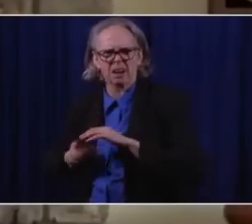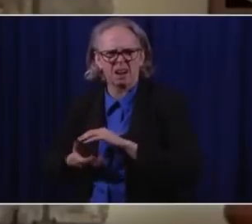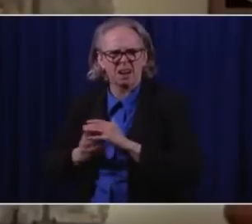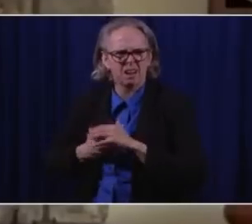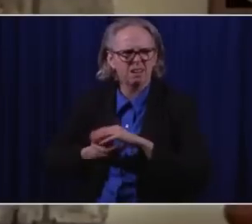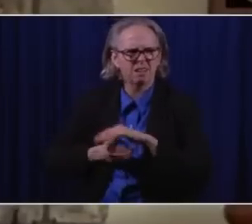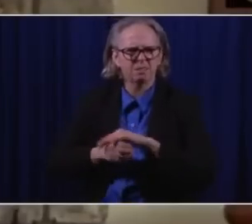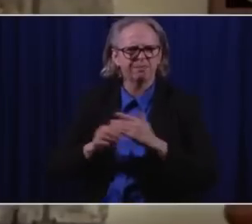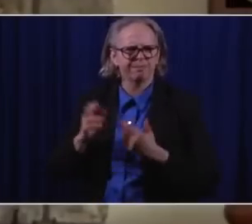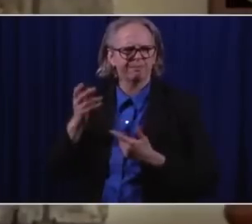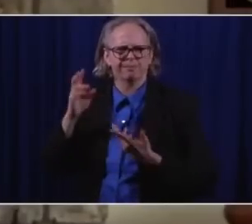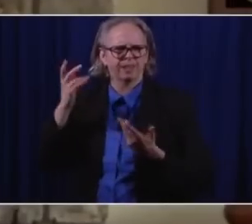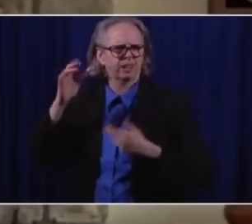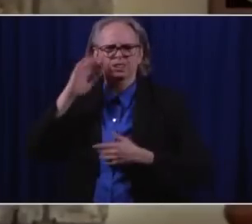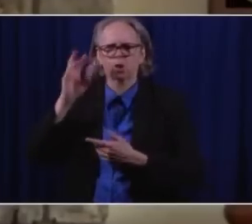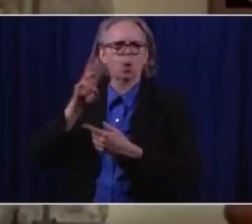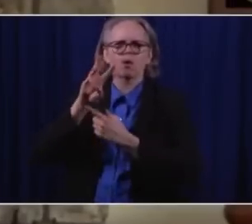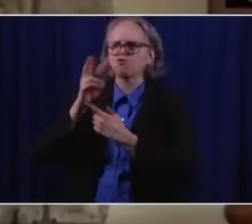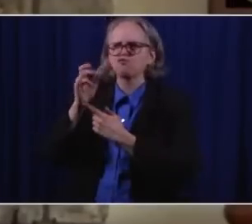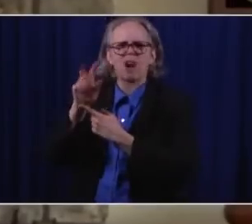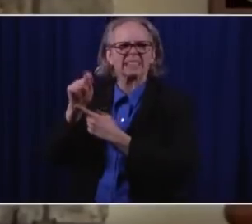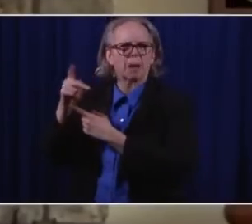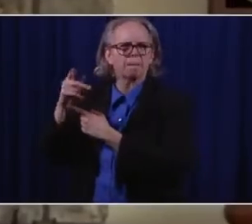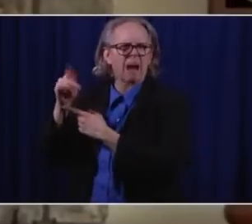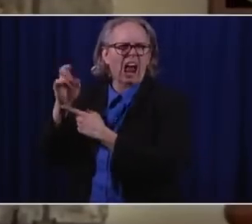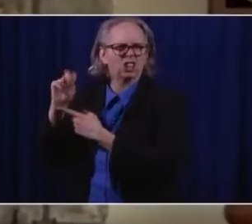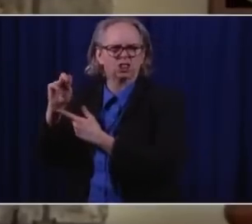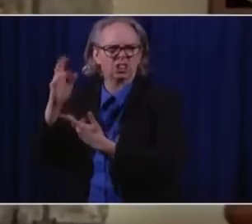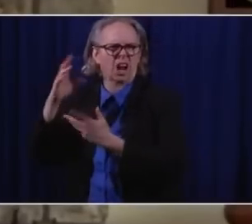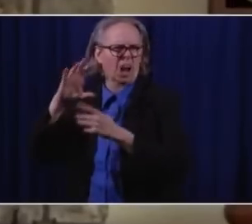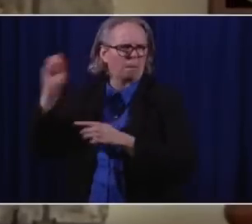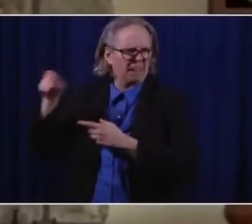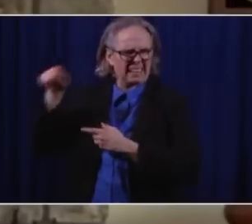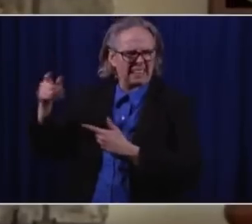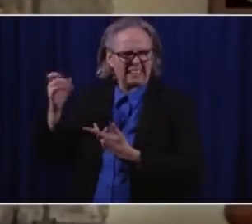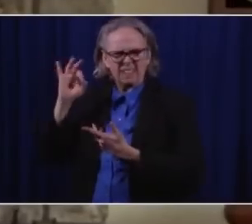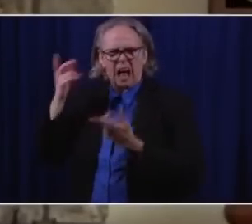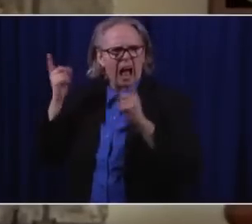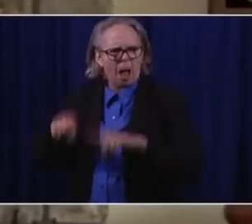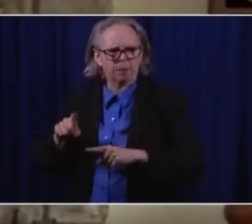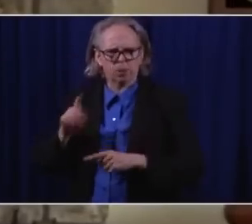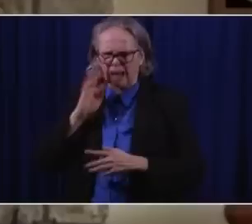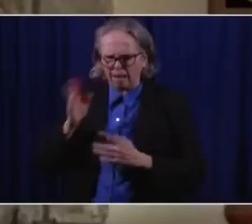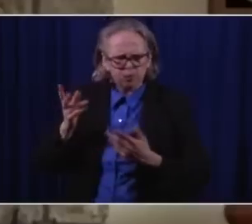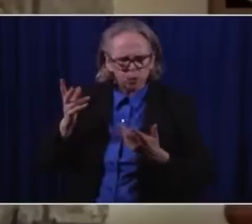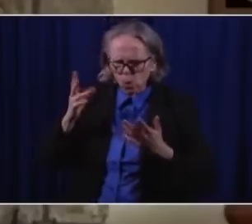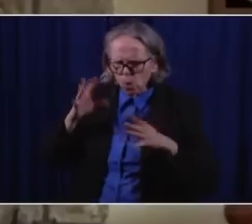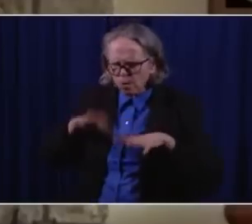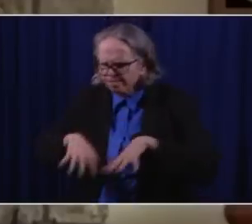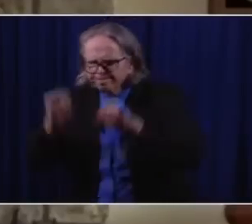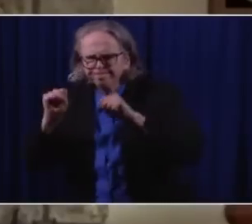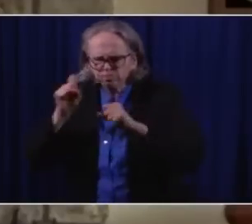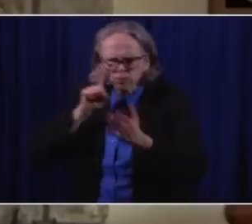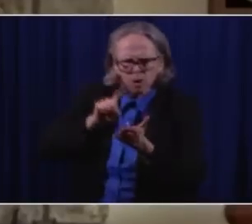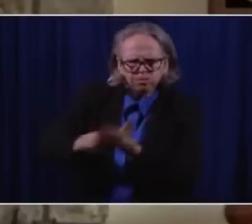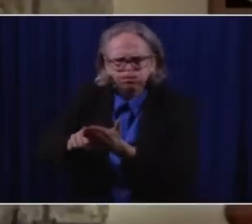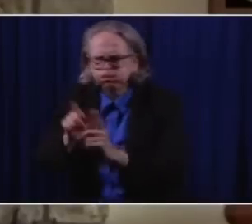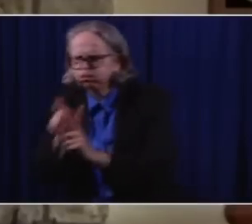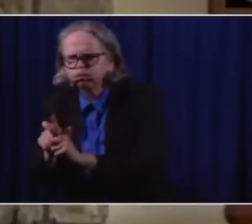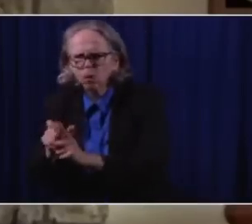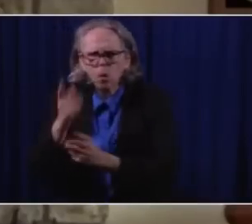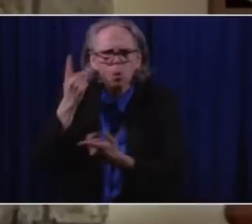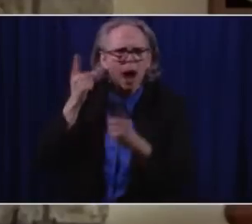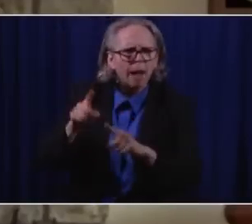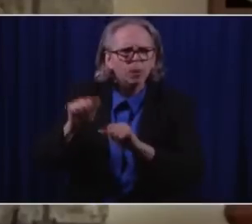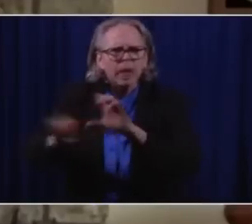respond quickly to quarantine the area to stop its spread. Yet this bill would not allow us to